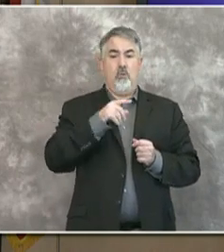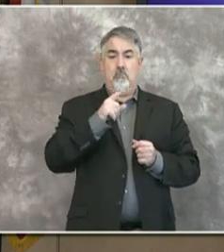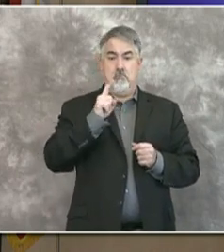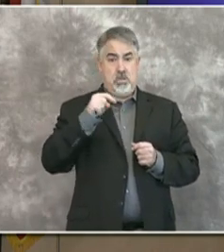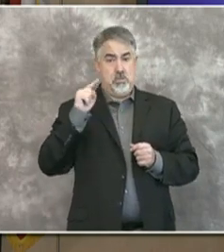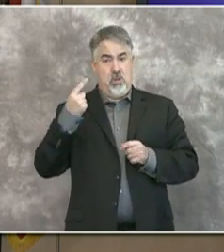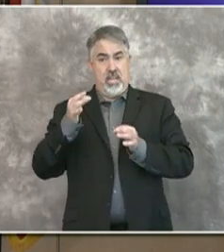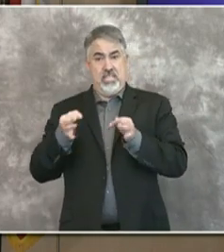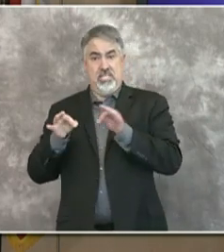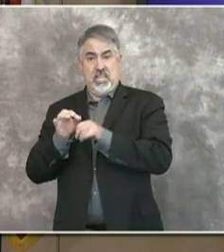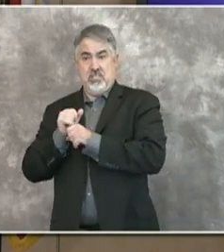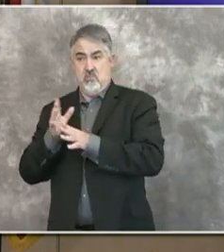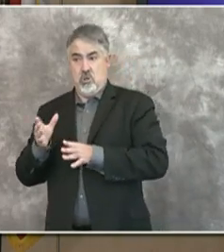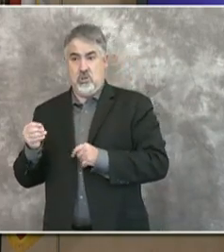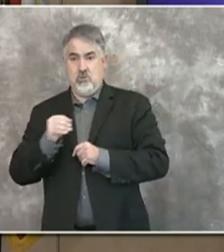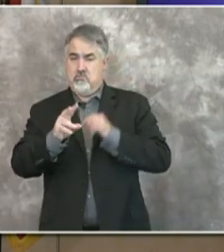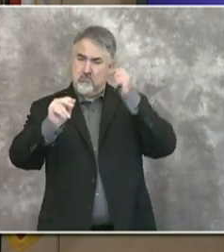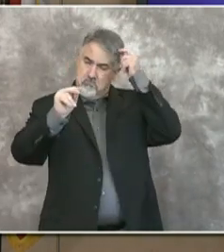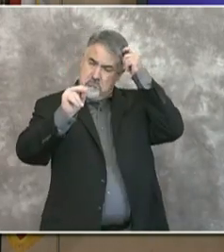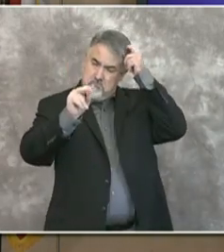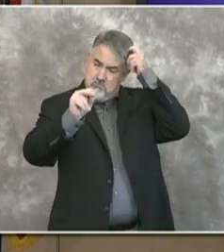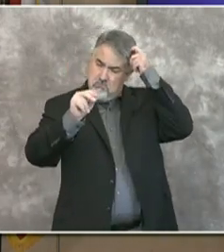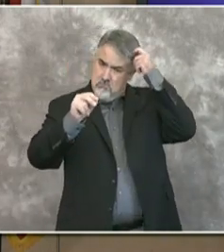to anyone.